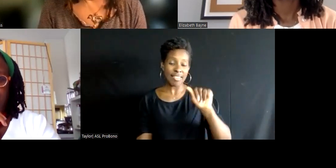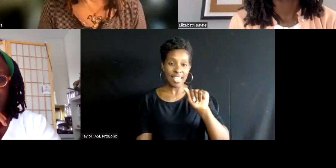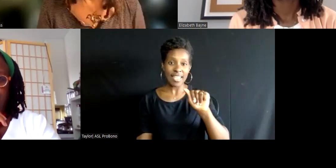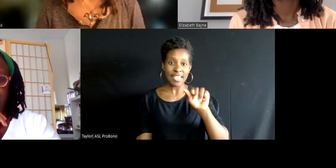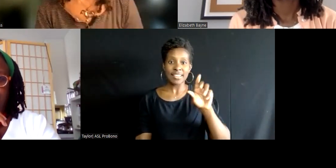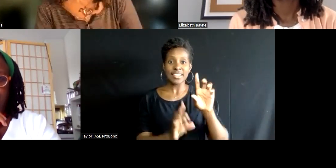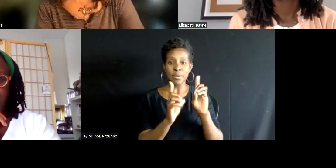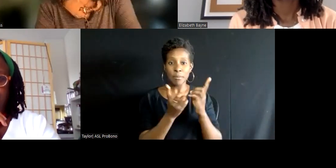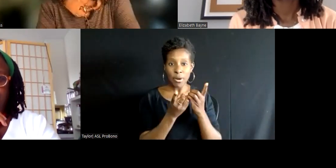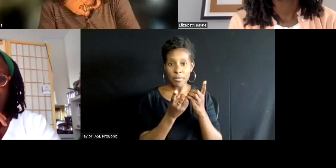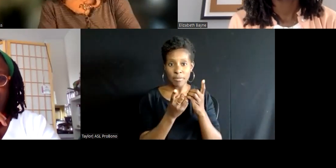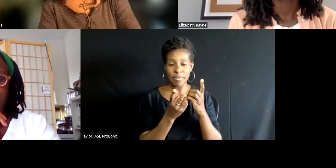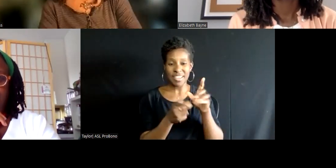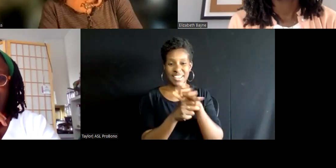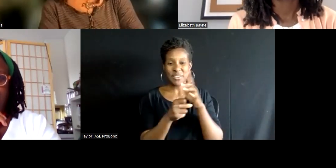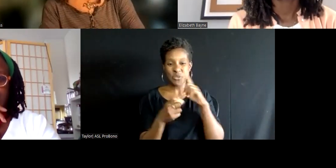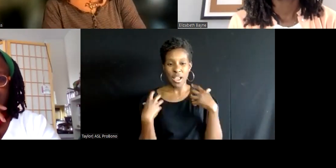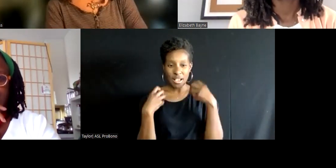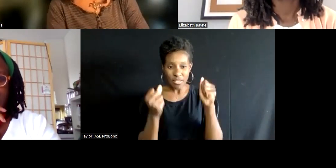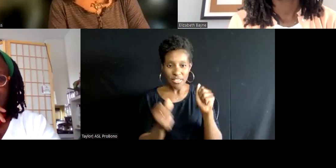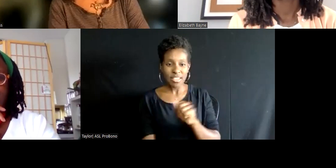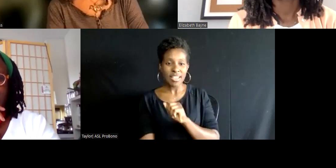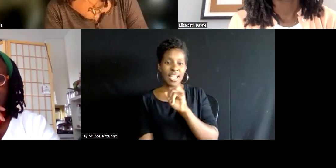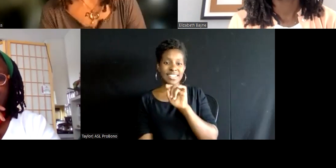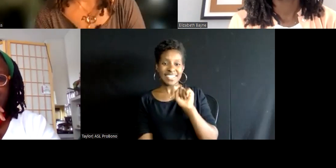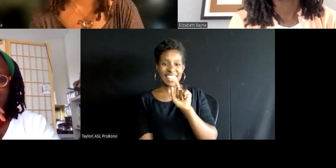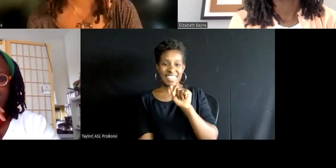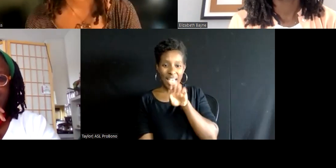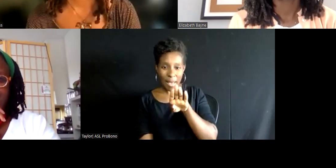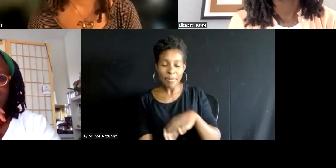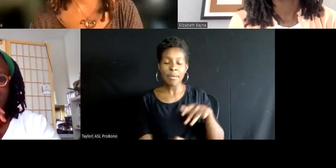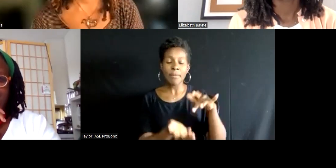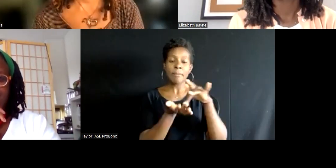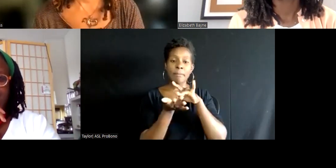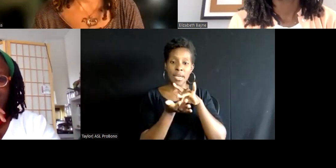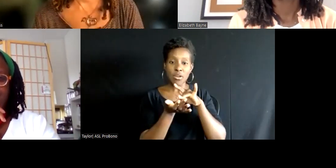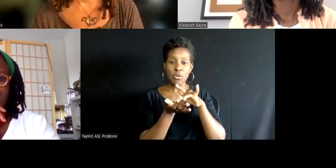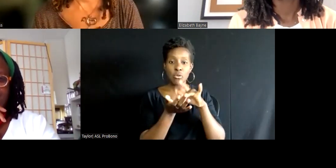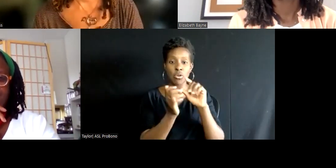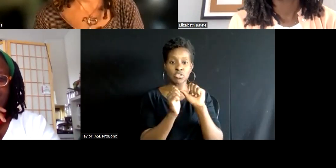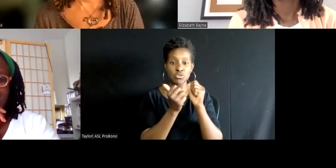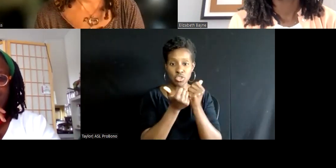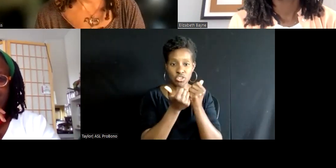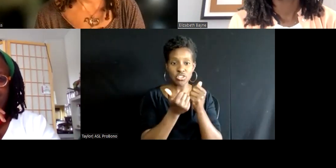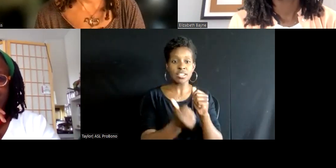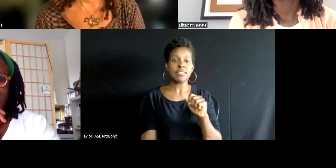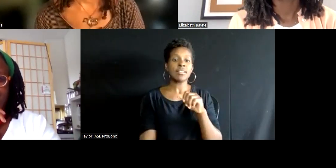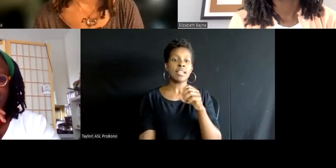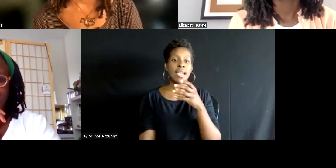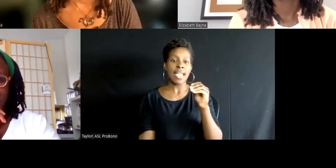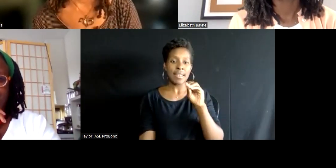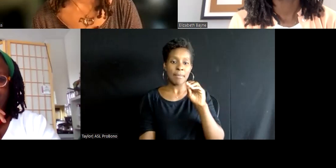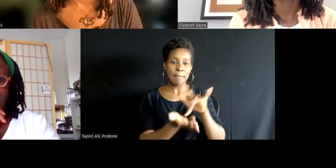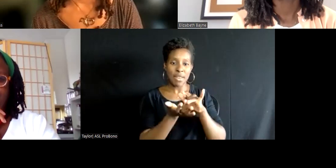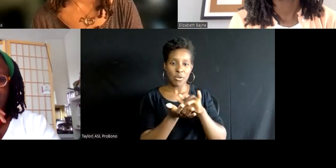Health, MIT Media Lab, the National Medical Association, and the National WIC Association.